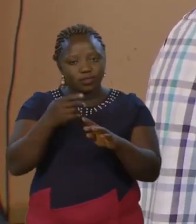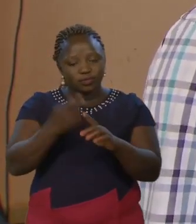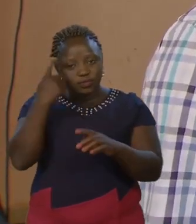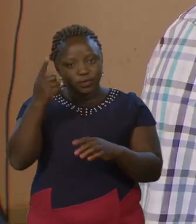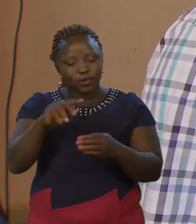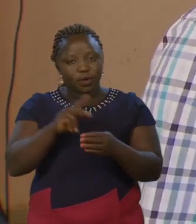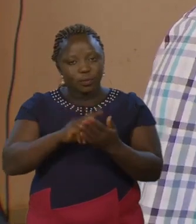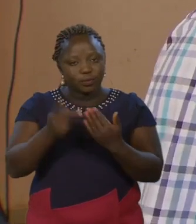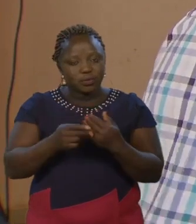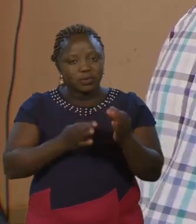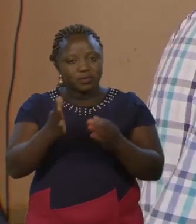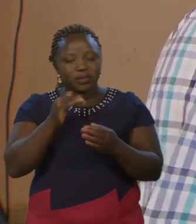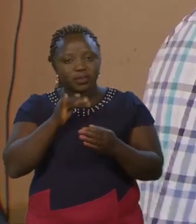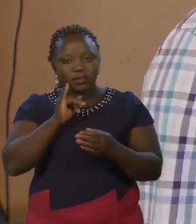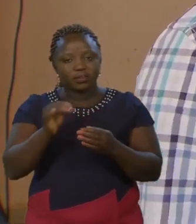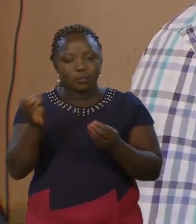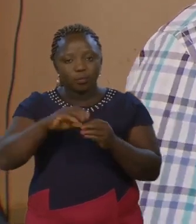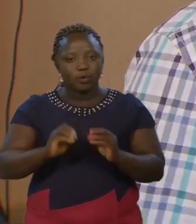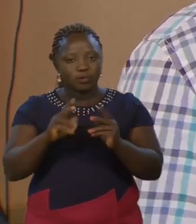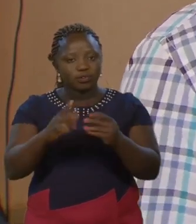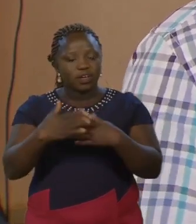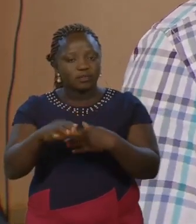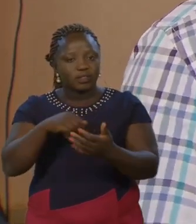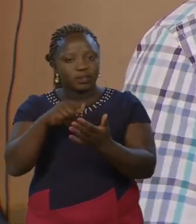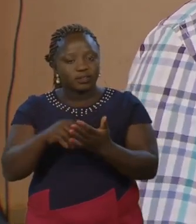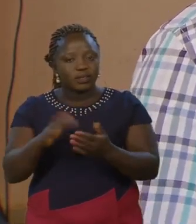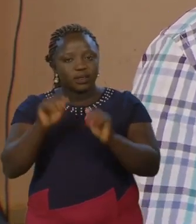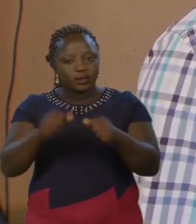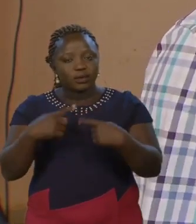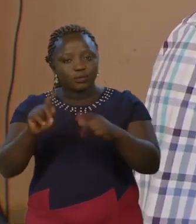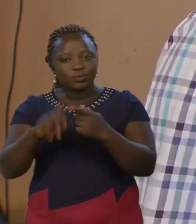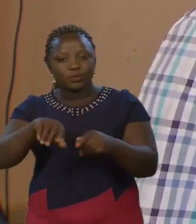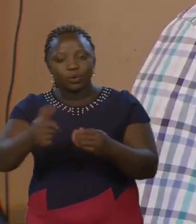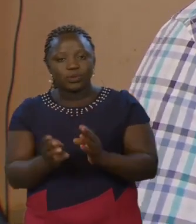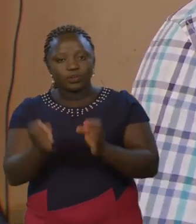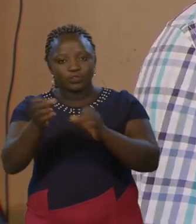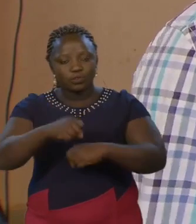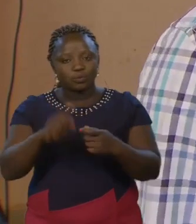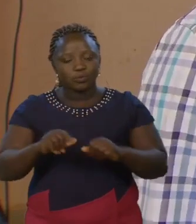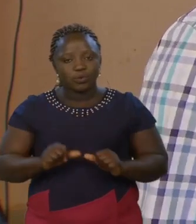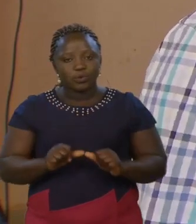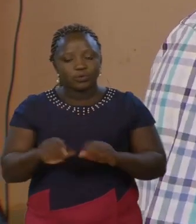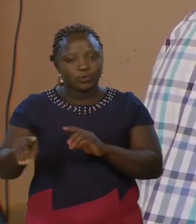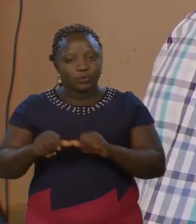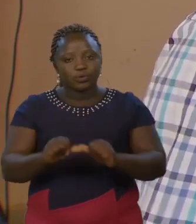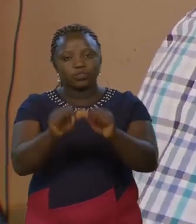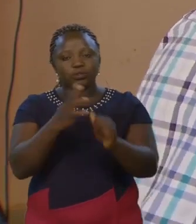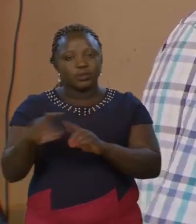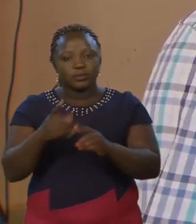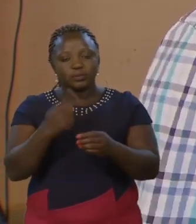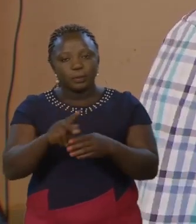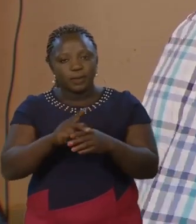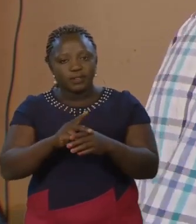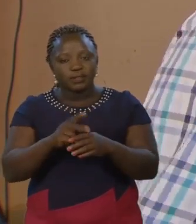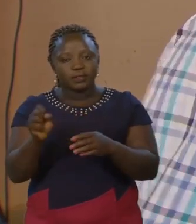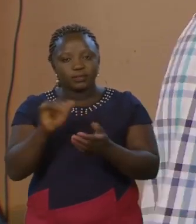So maybe if there is a room for them after this, they can extend to other workshops to conduct the practical so that they can